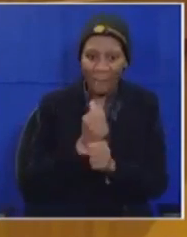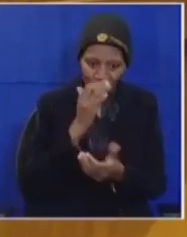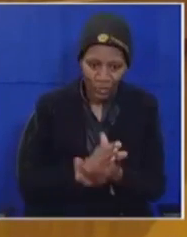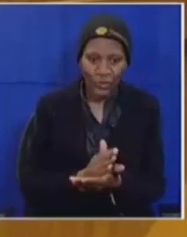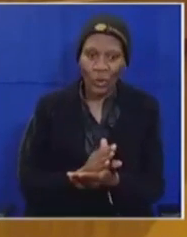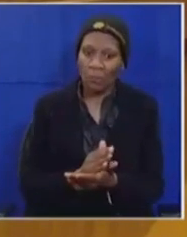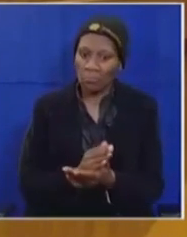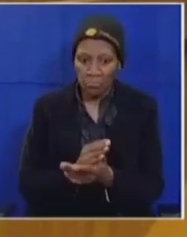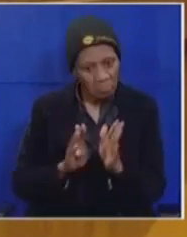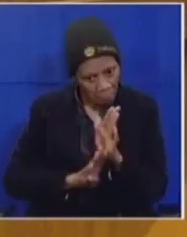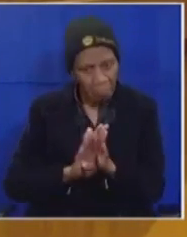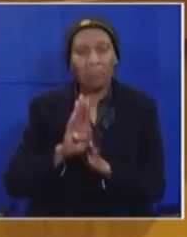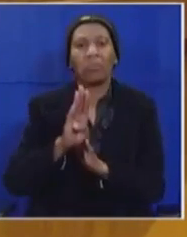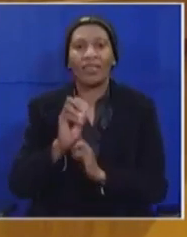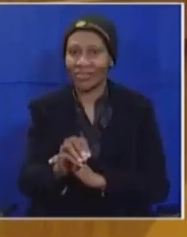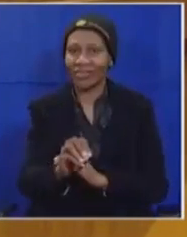Mr. Maimane.